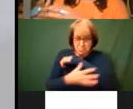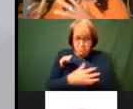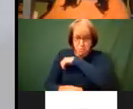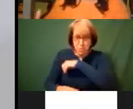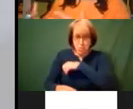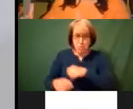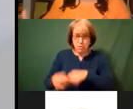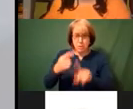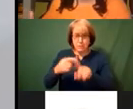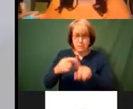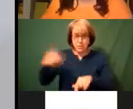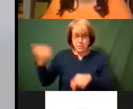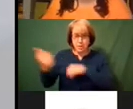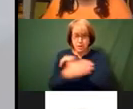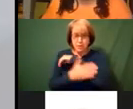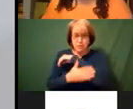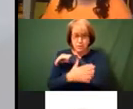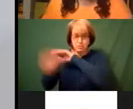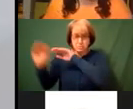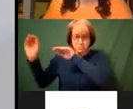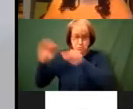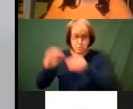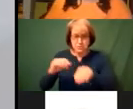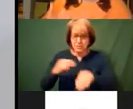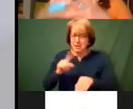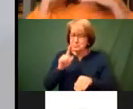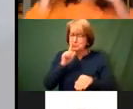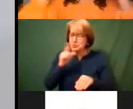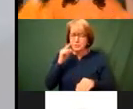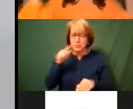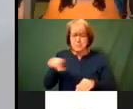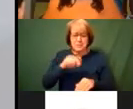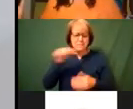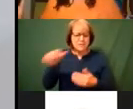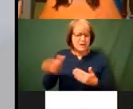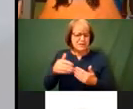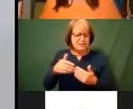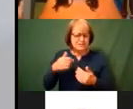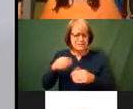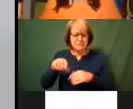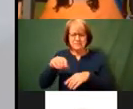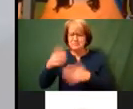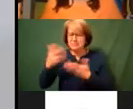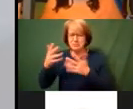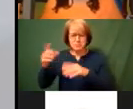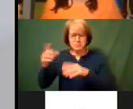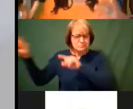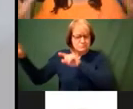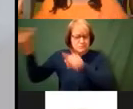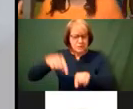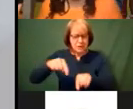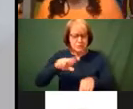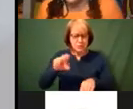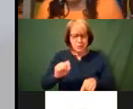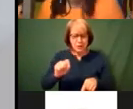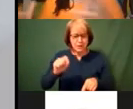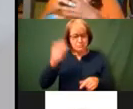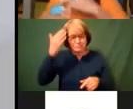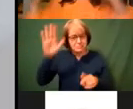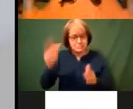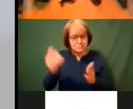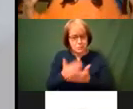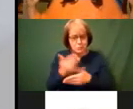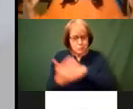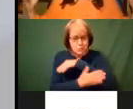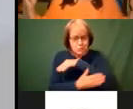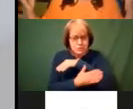can't imagine the kind of risk and courage it took to come to a place that they had no idea what is going on over here, right? There was no social media, man. They just